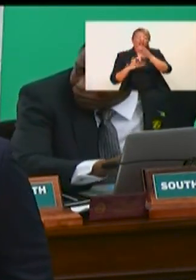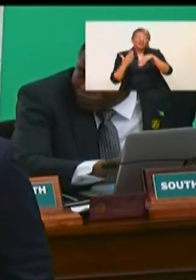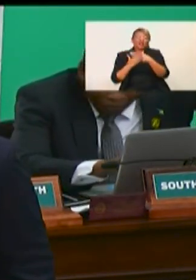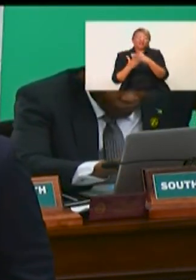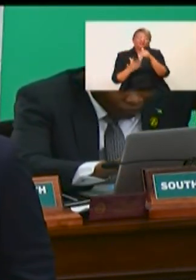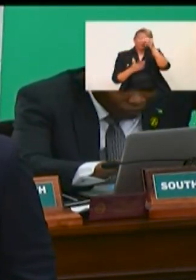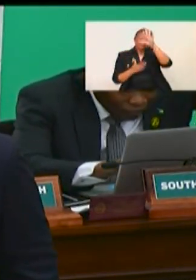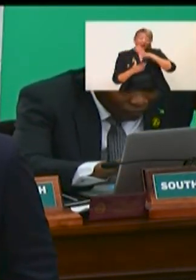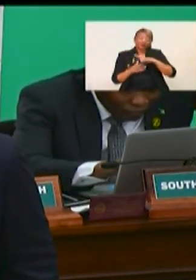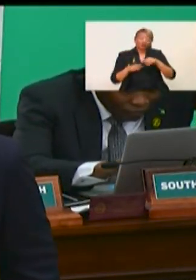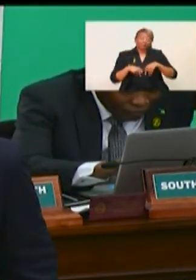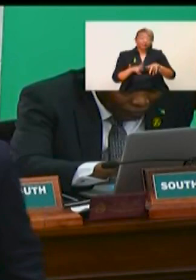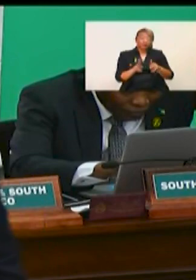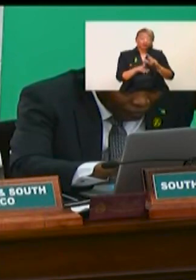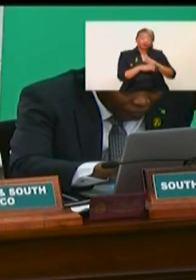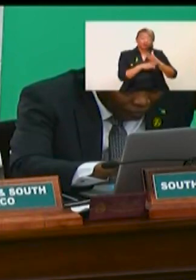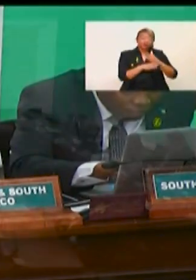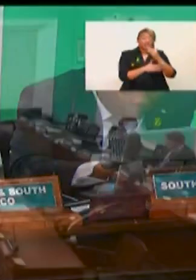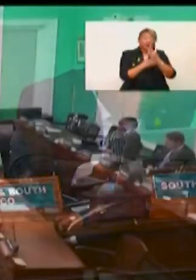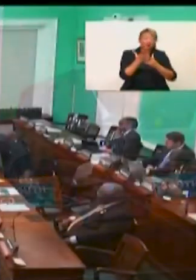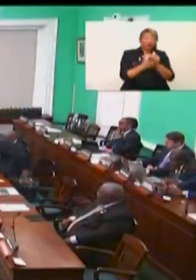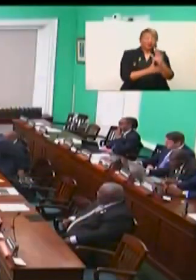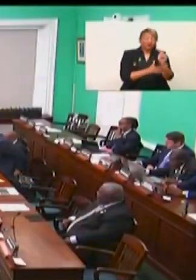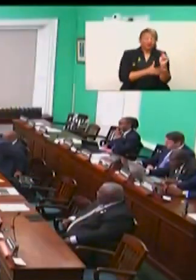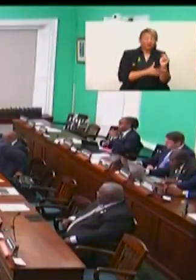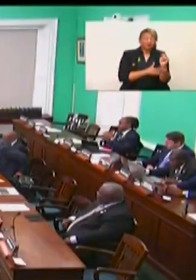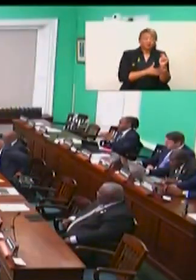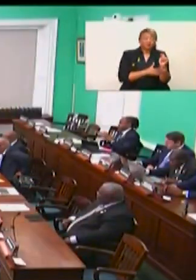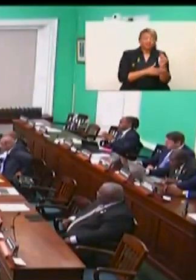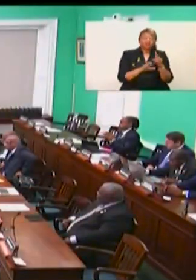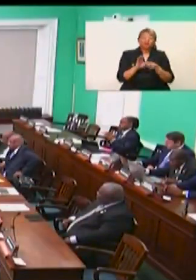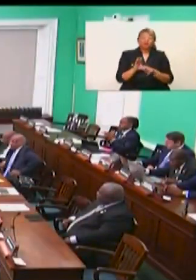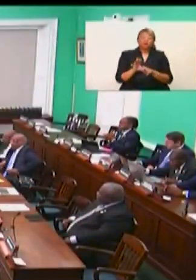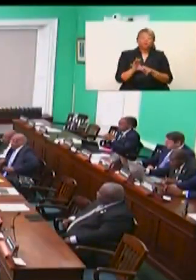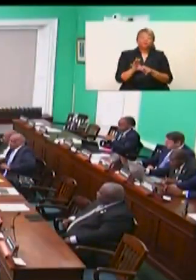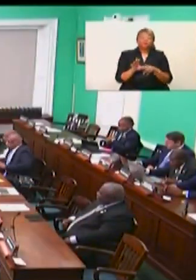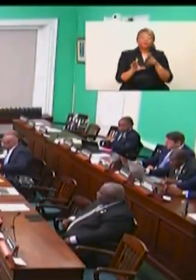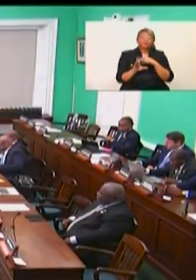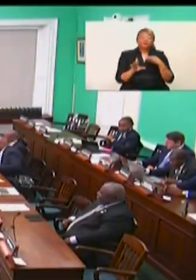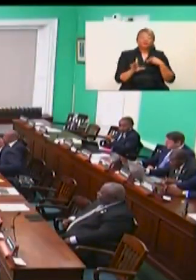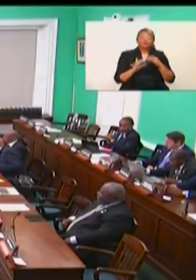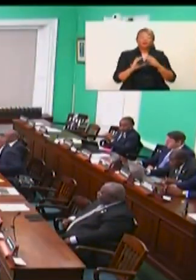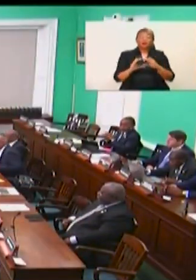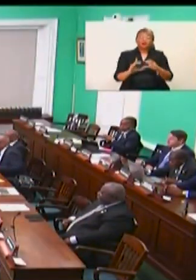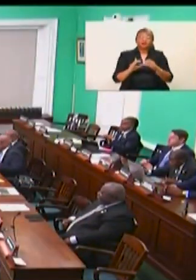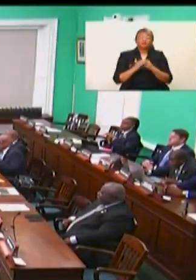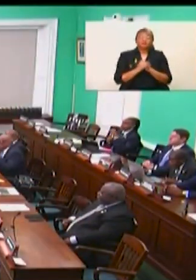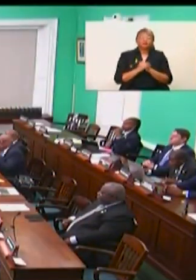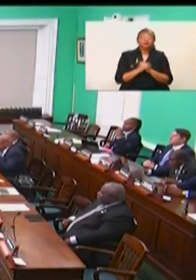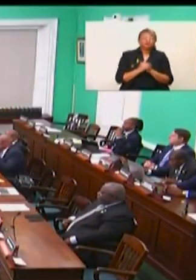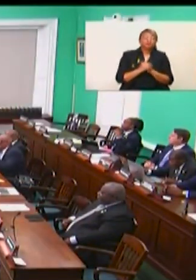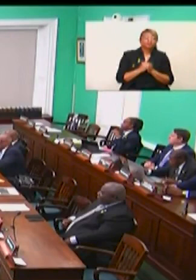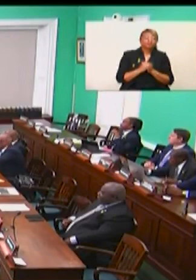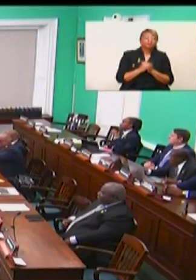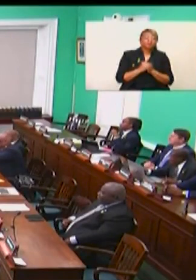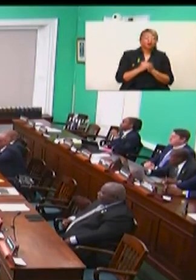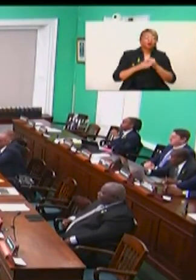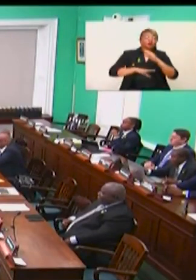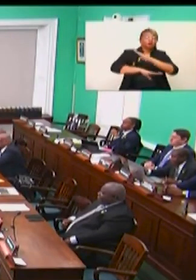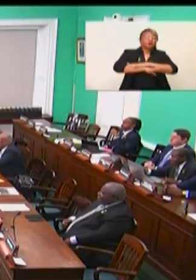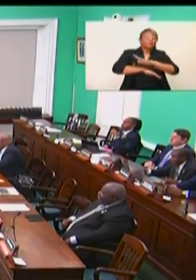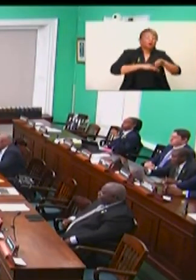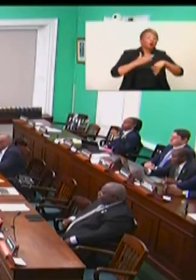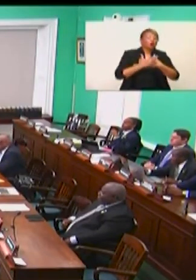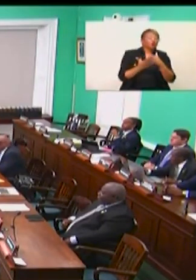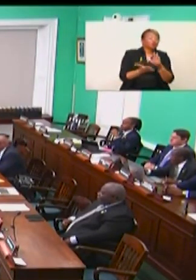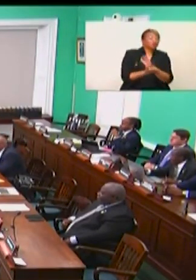has an opportunity to share part of it. Thank you, Honorable Member. The Chair recognizes the Honorable Member for Carmichael. Member, are you going to table all of your